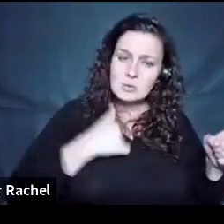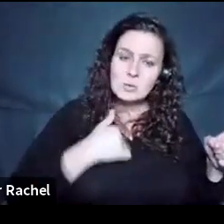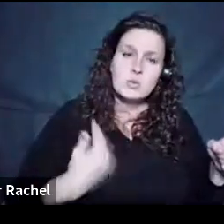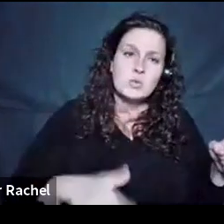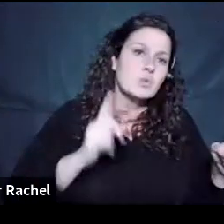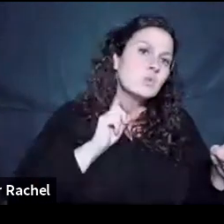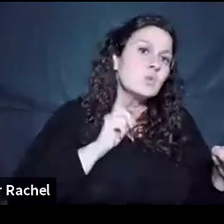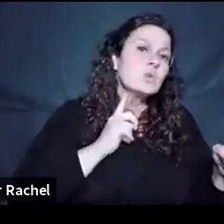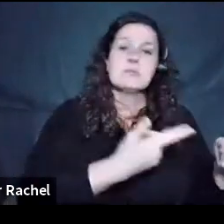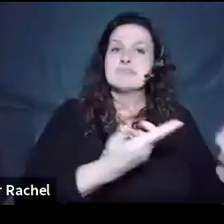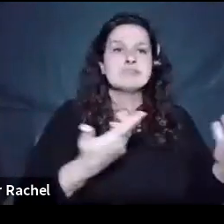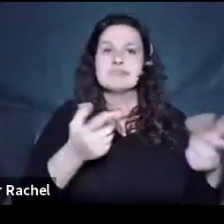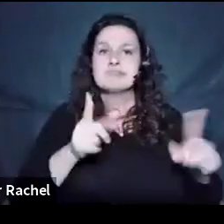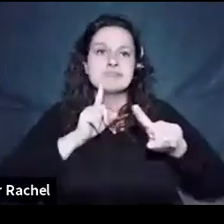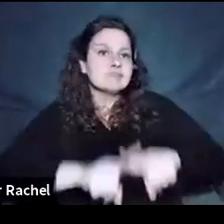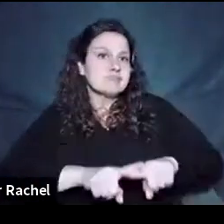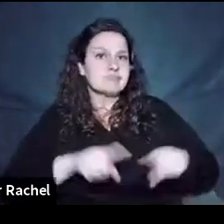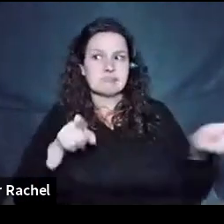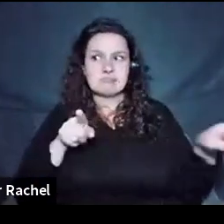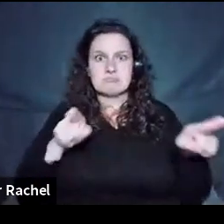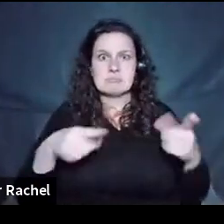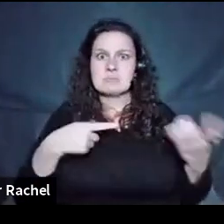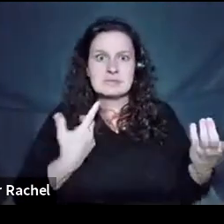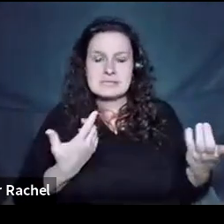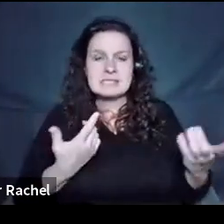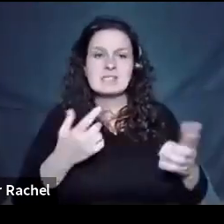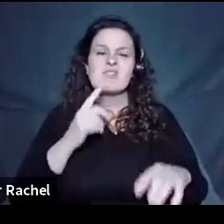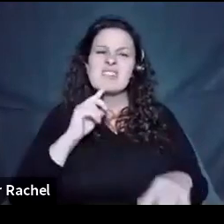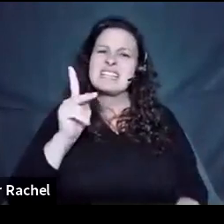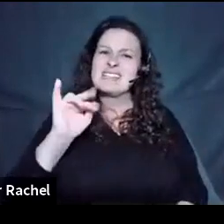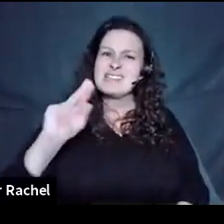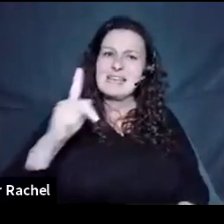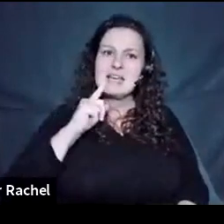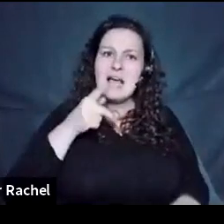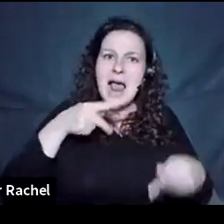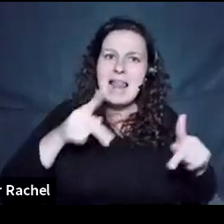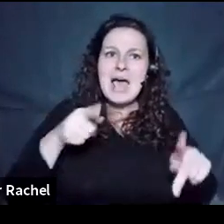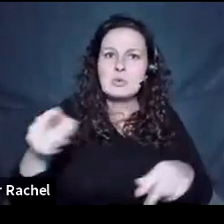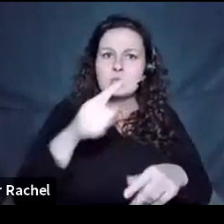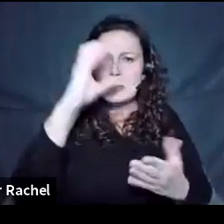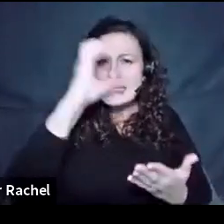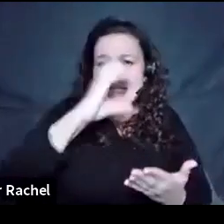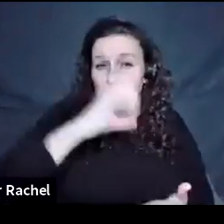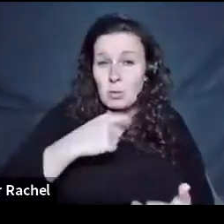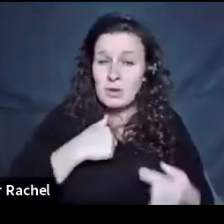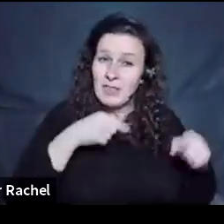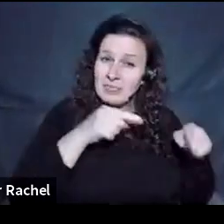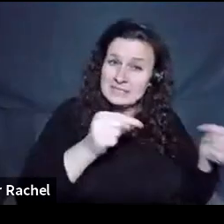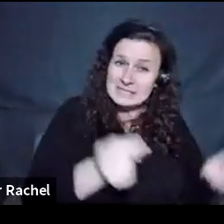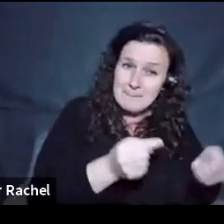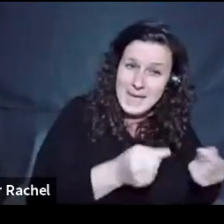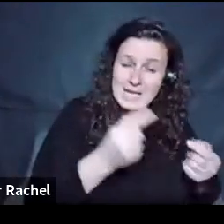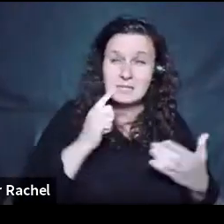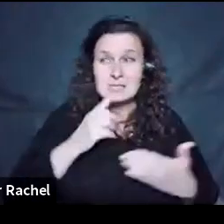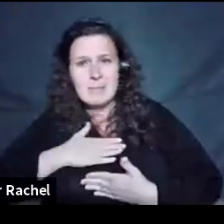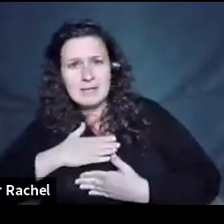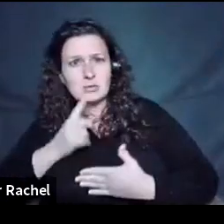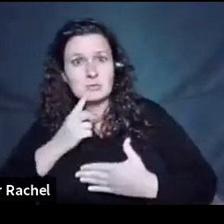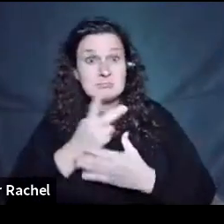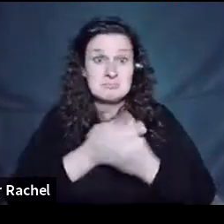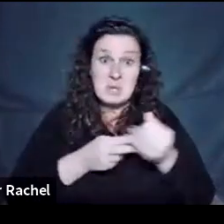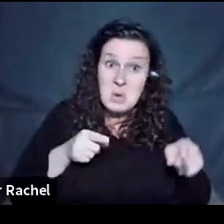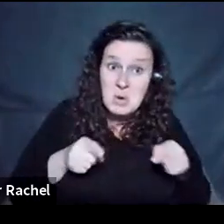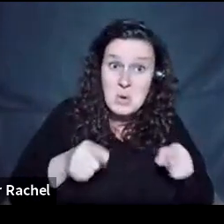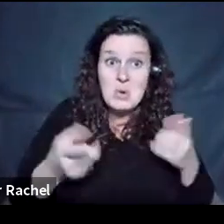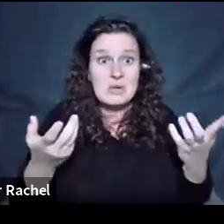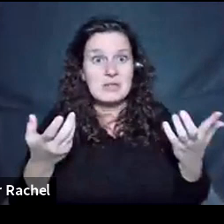And so kink really leaves room for that exploration of, is this pain, is this pleasure, is it a little bit of both? And allows